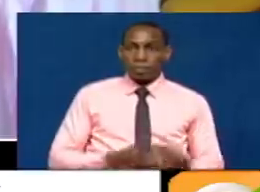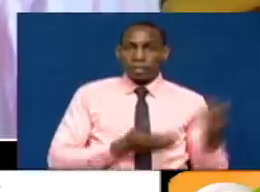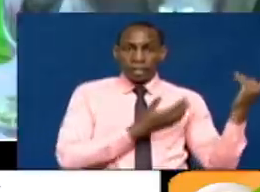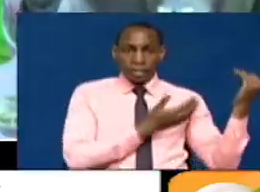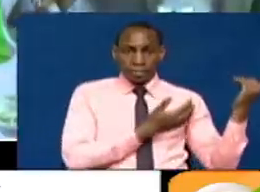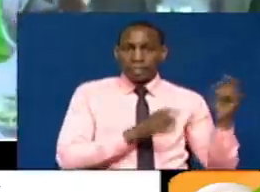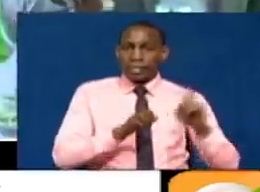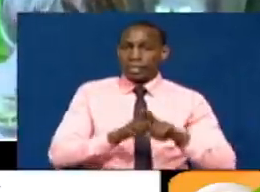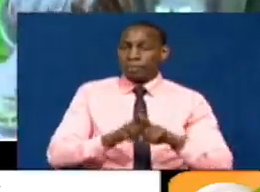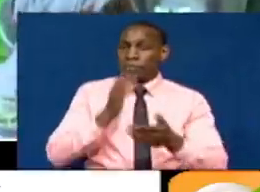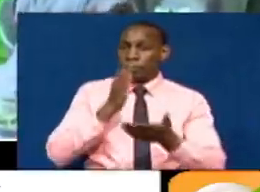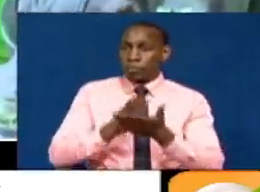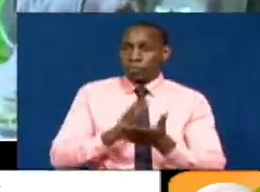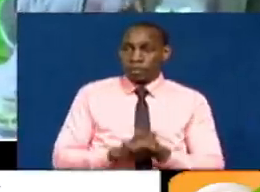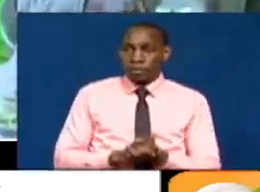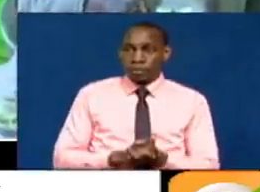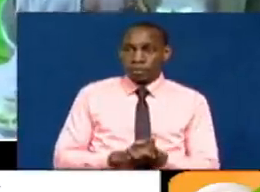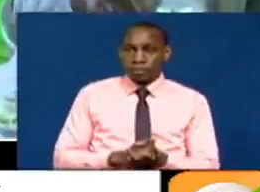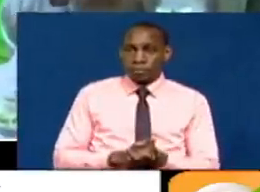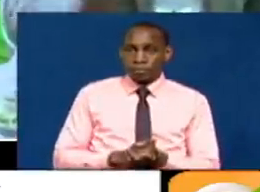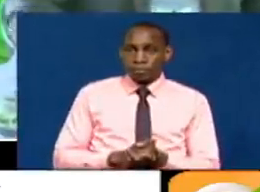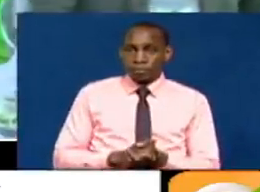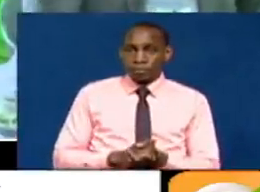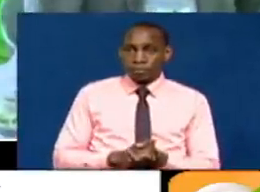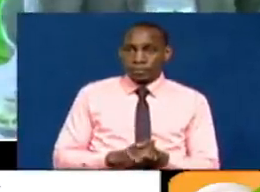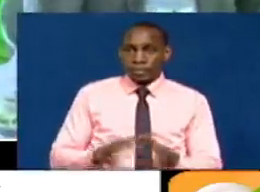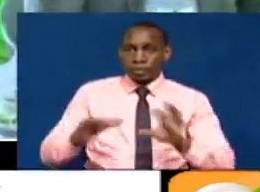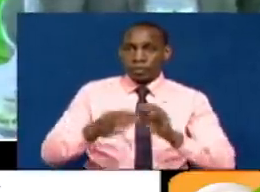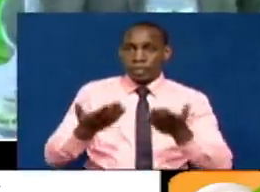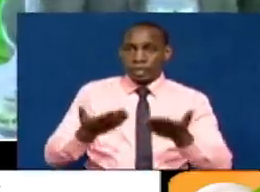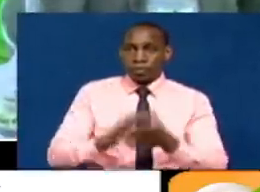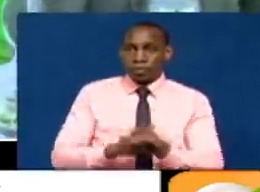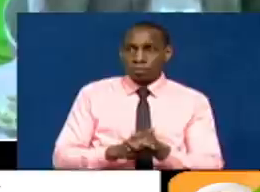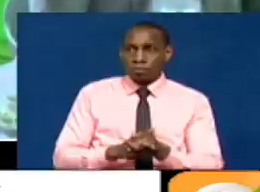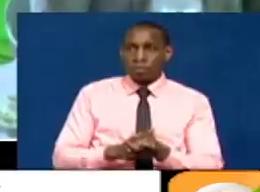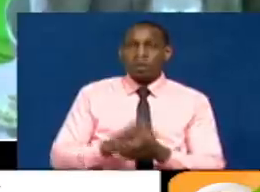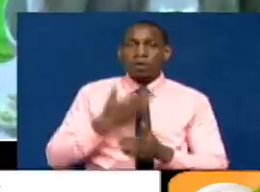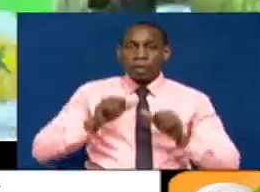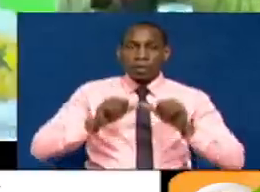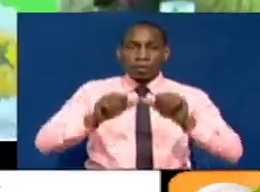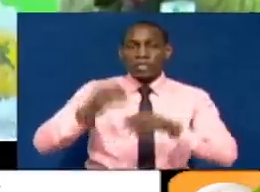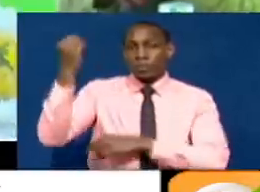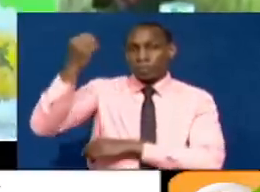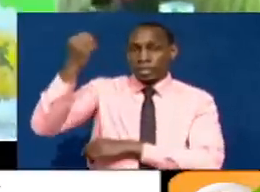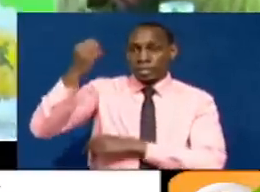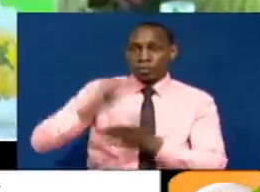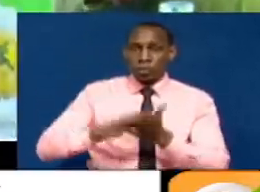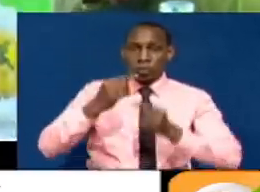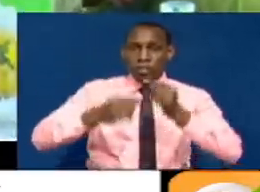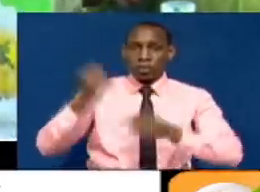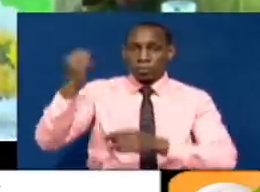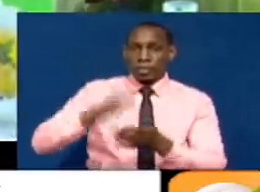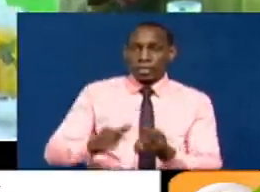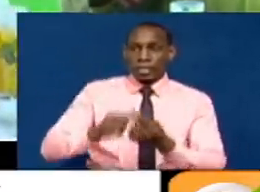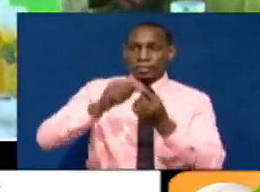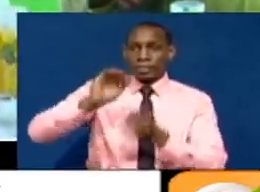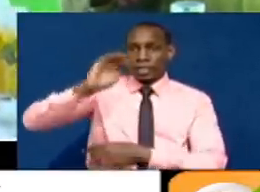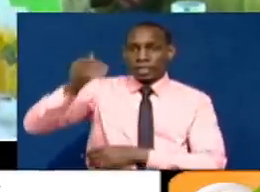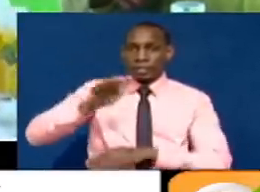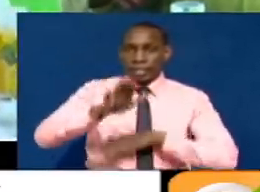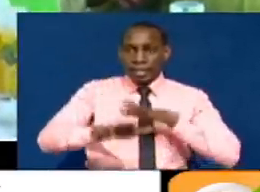expected? Totally. What would I attribute it to? Pure and simple, survival, political survival, and especially in a county